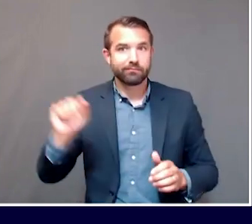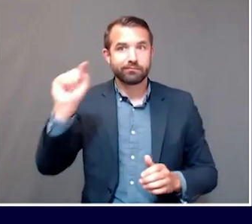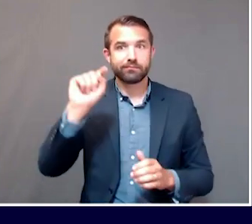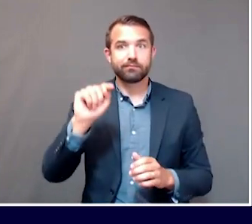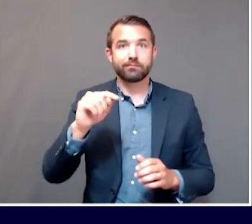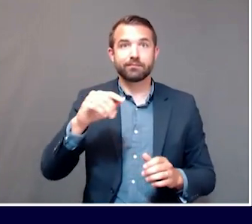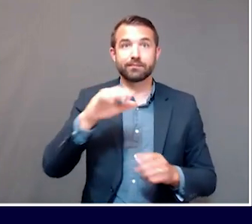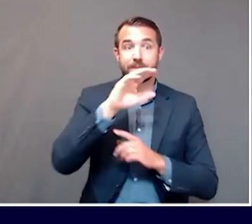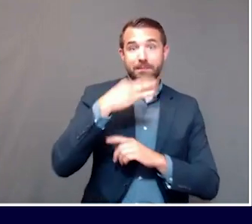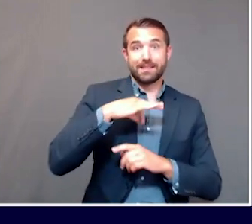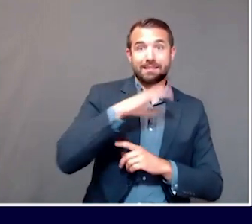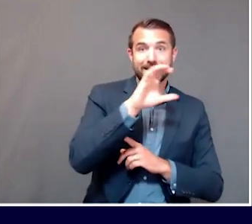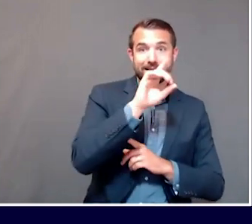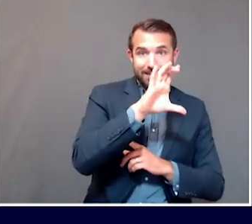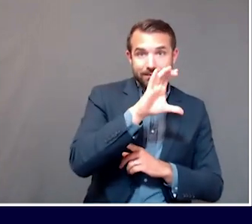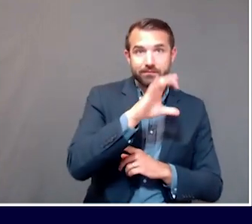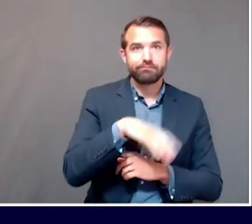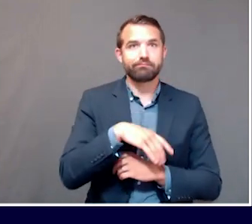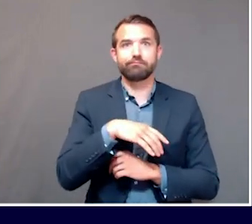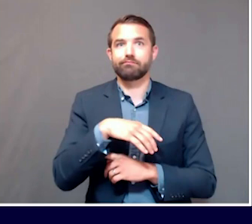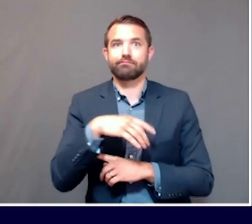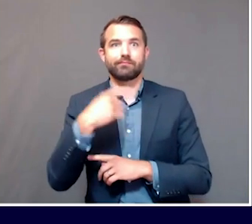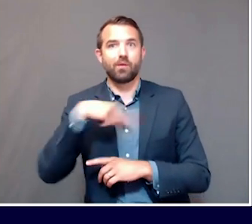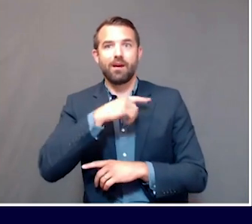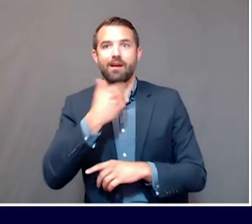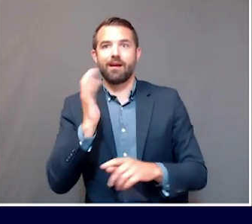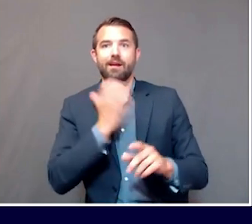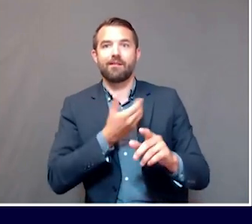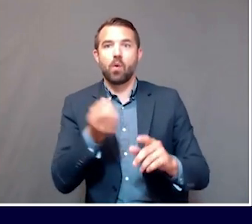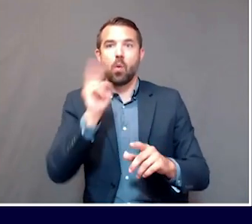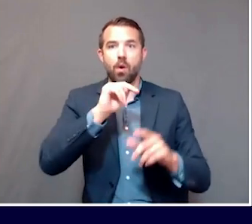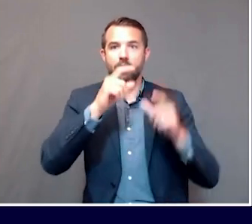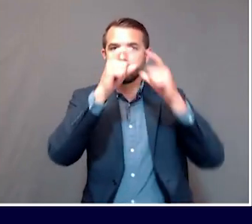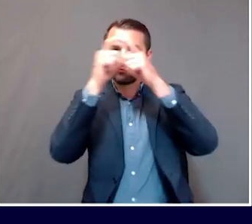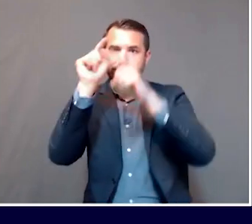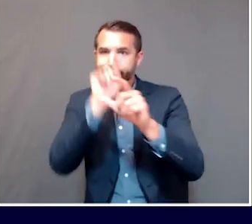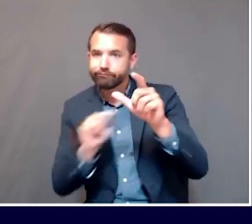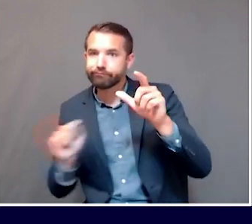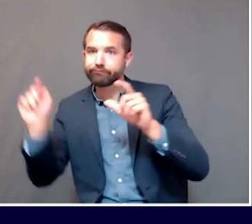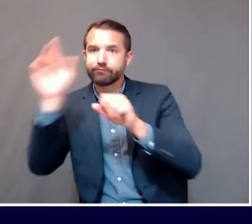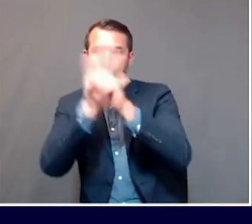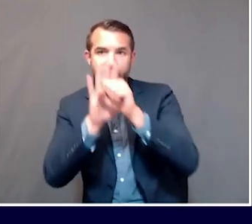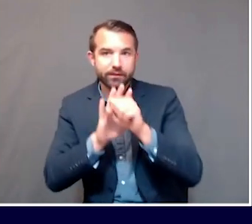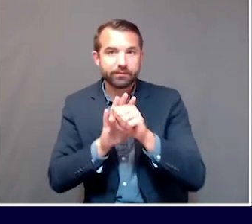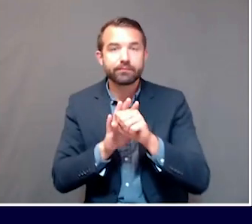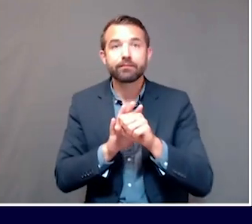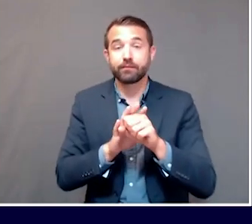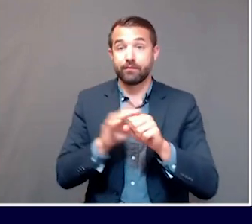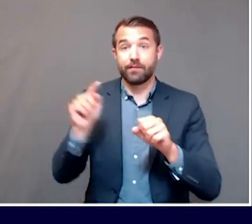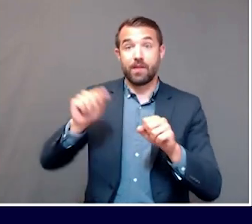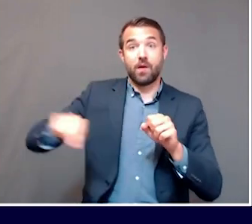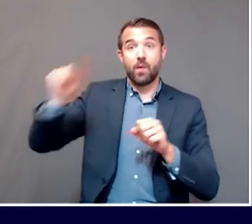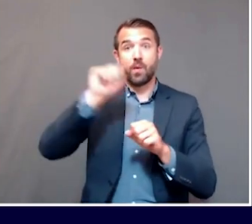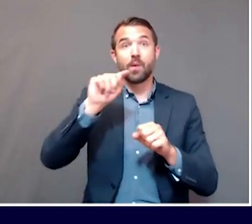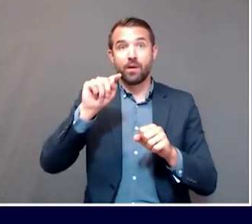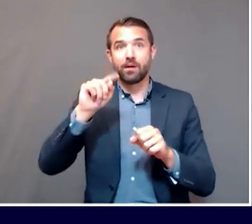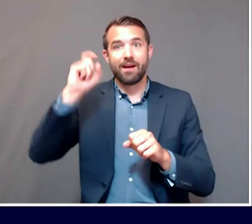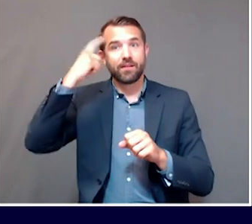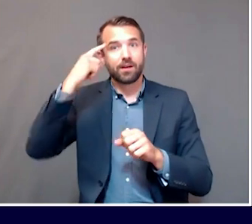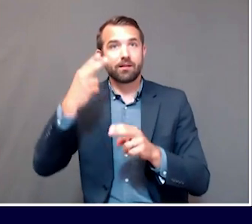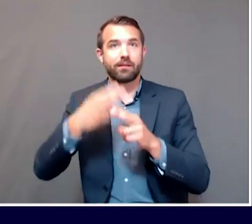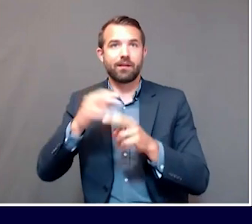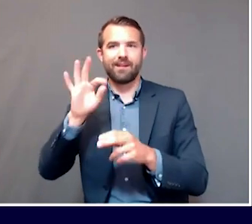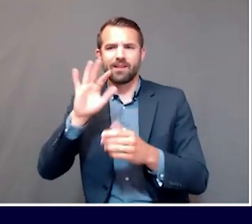people who can help provide public health education. And that takes many forms. The governor mentioned some of them. A few other examples are the city